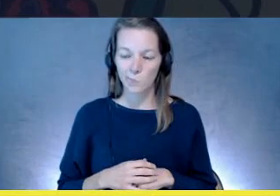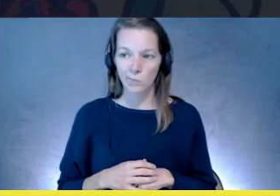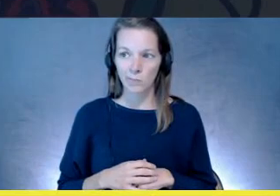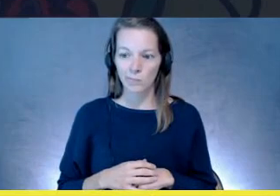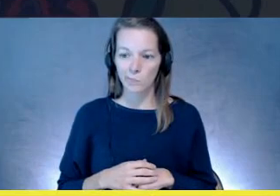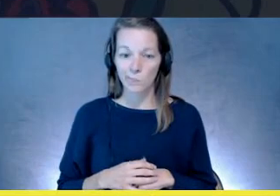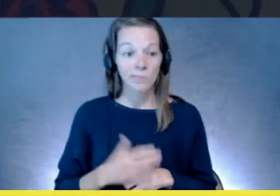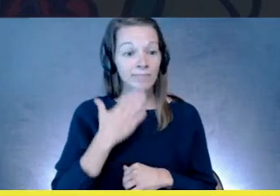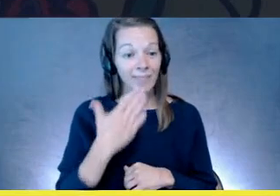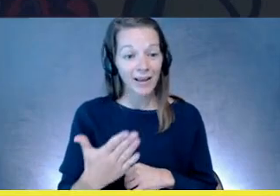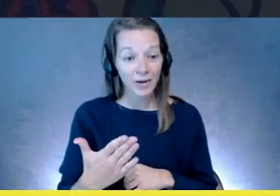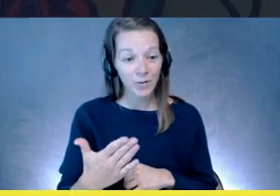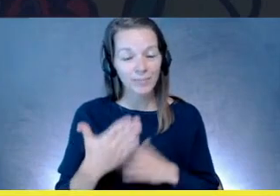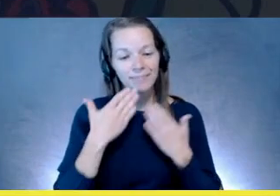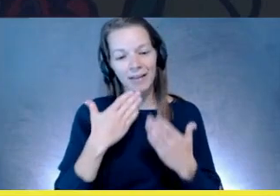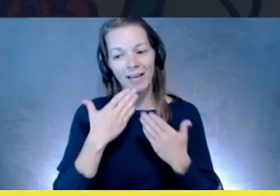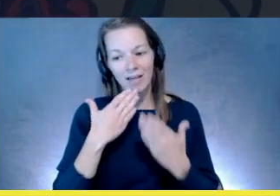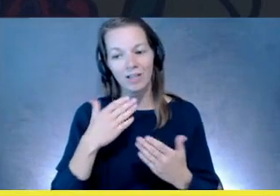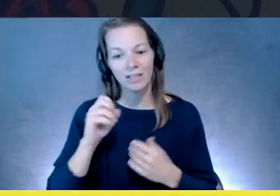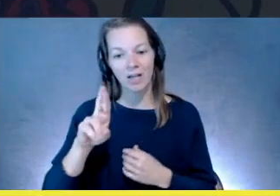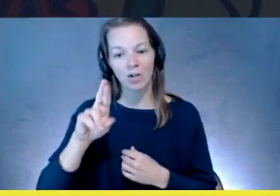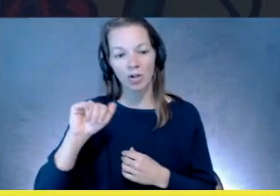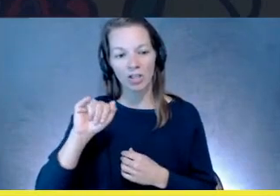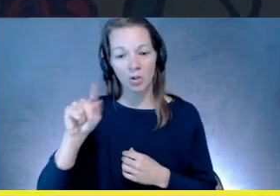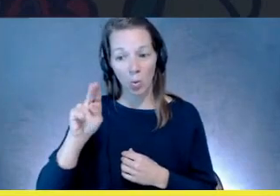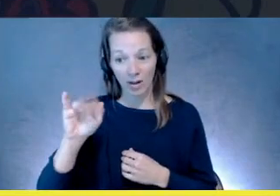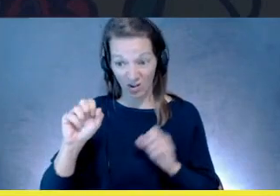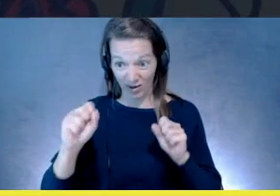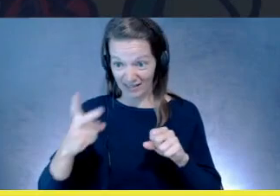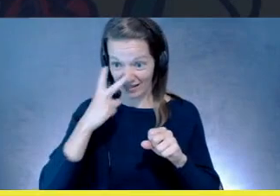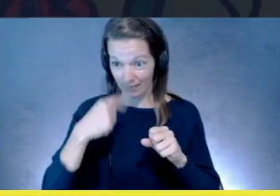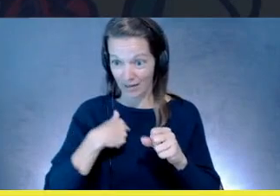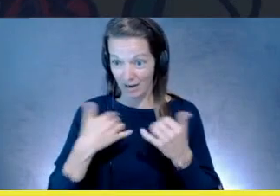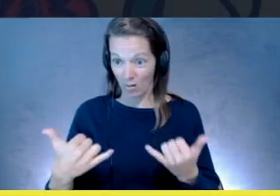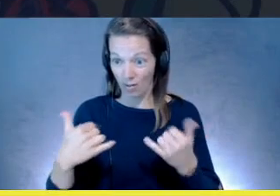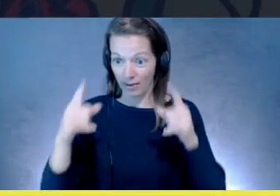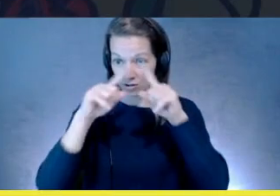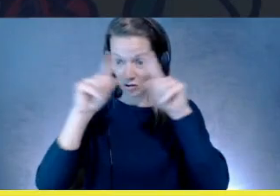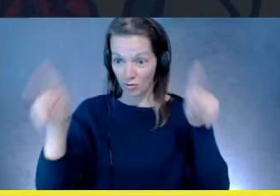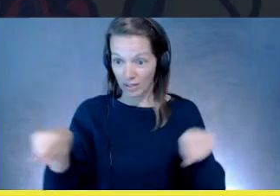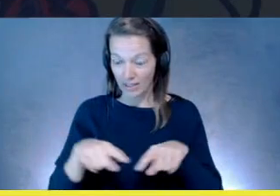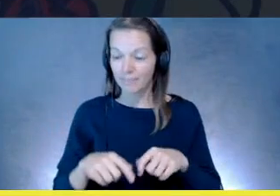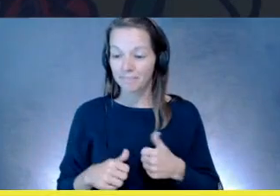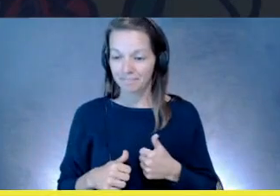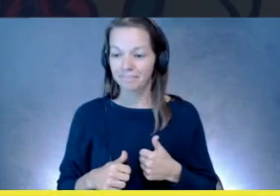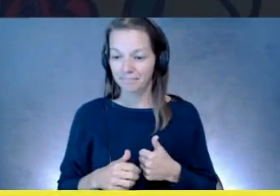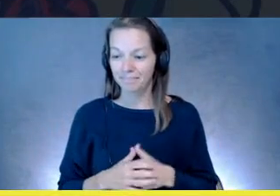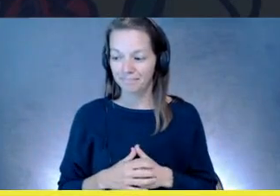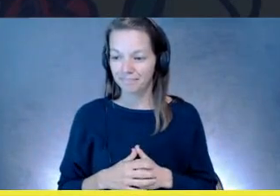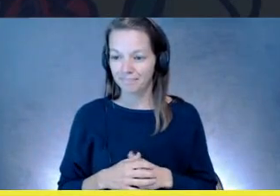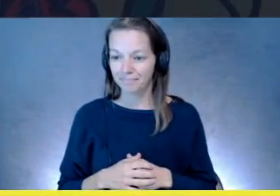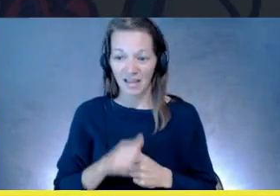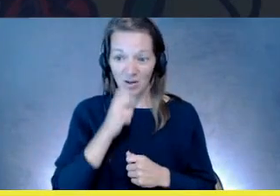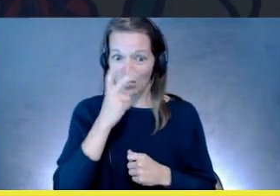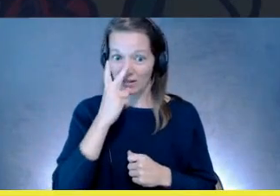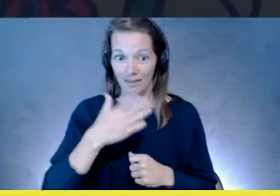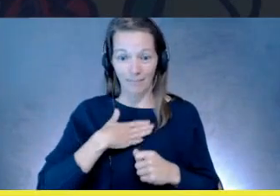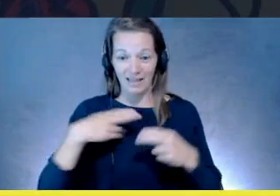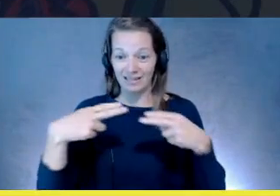Thank you. Thank you, Dr. Iazzoni. Can you see me now on the screen? Yes. I don't see my slides yet,